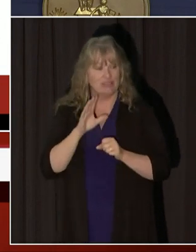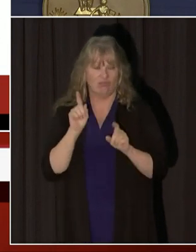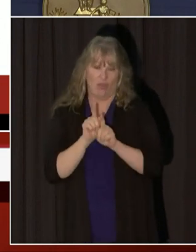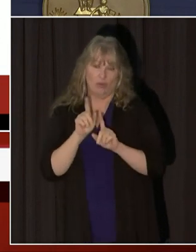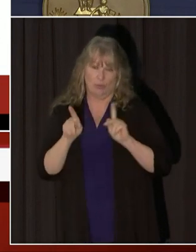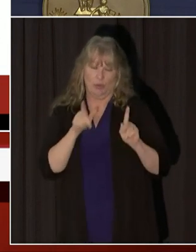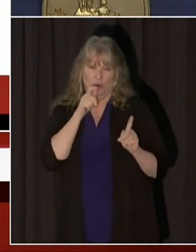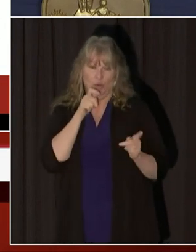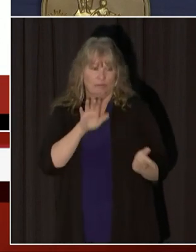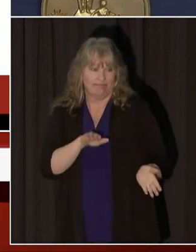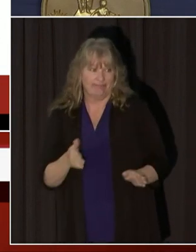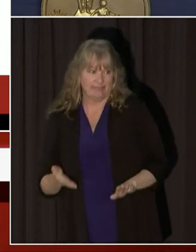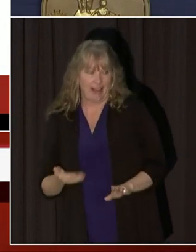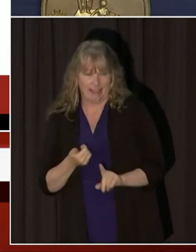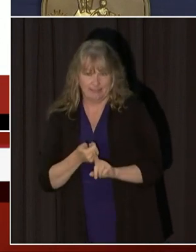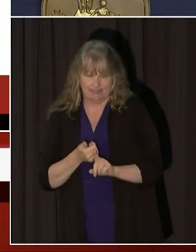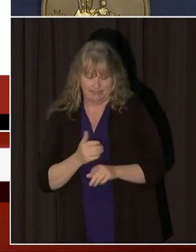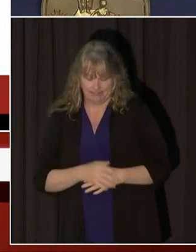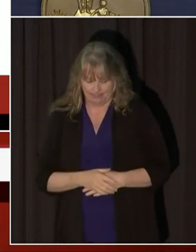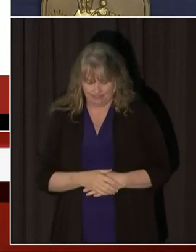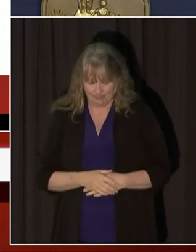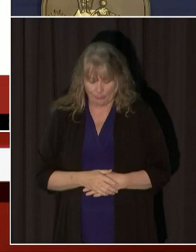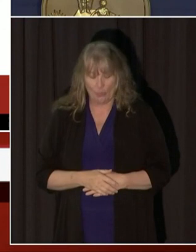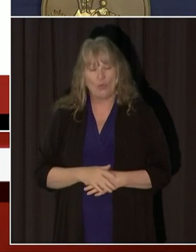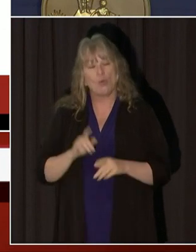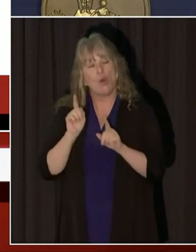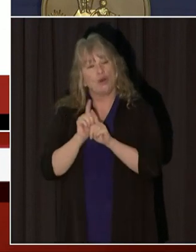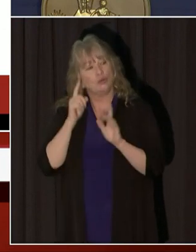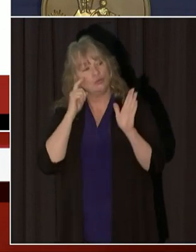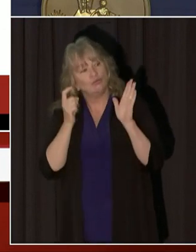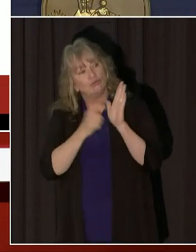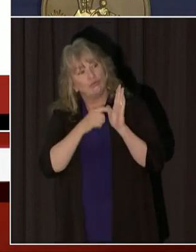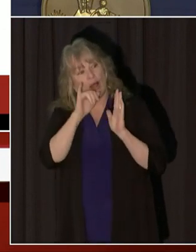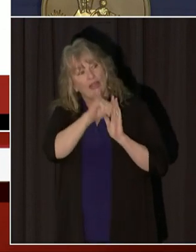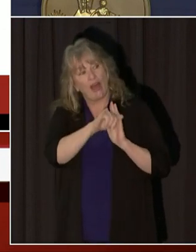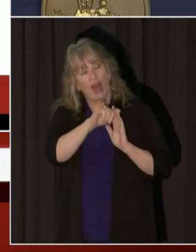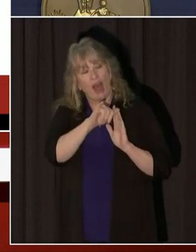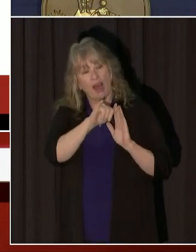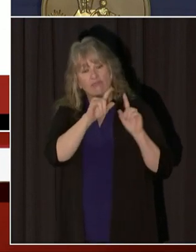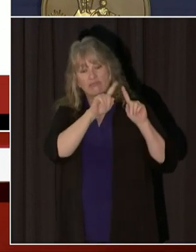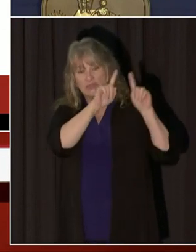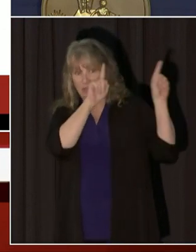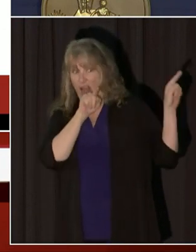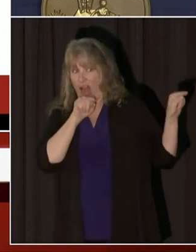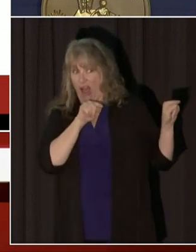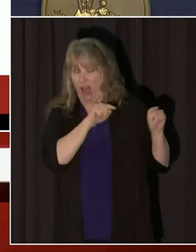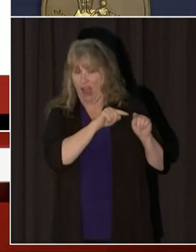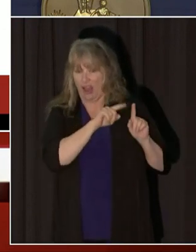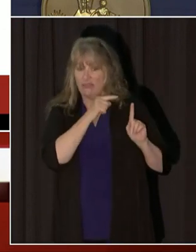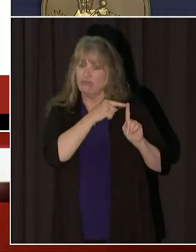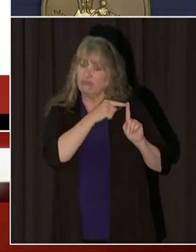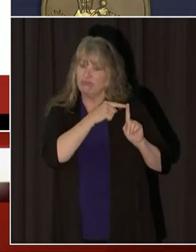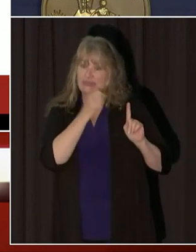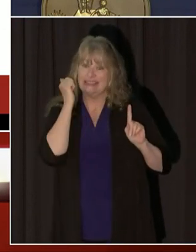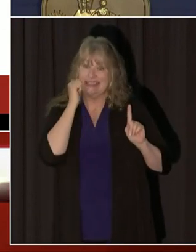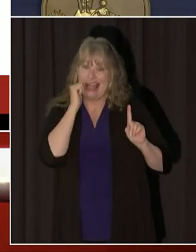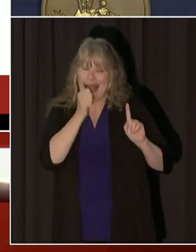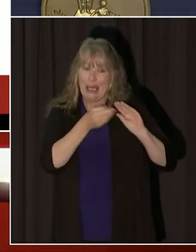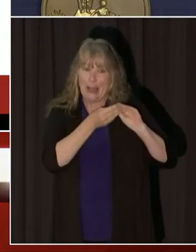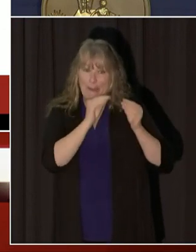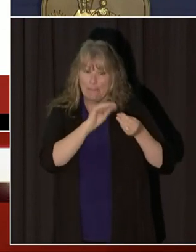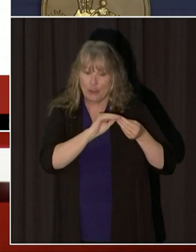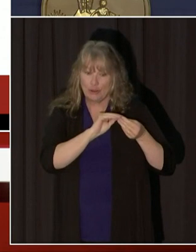lost. You will note on this slide our daily numbers as well as